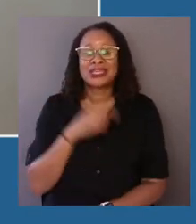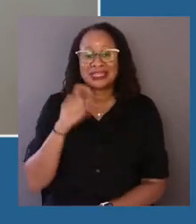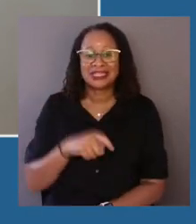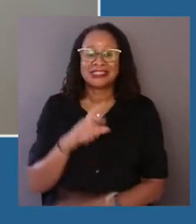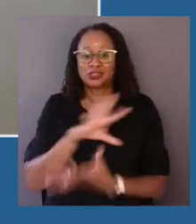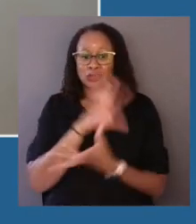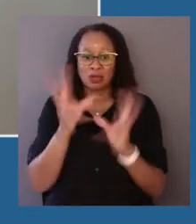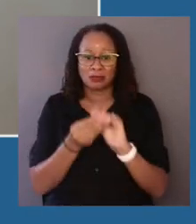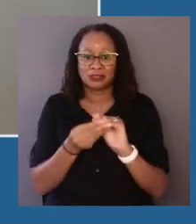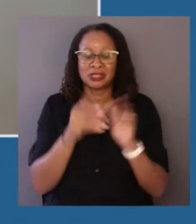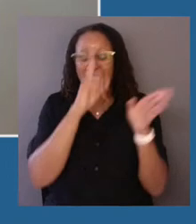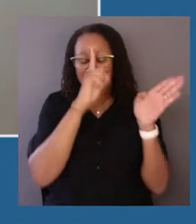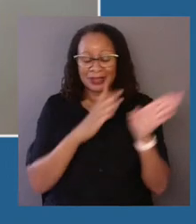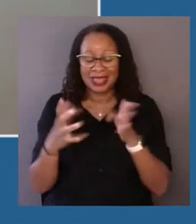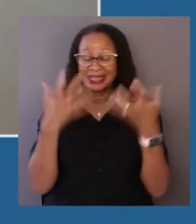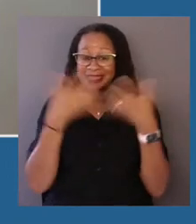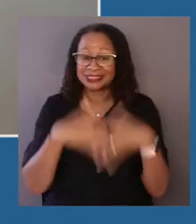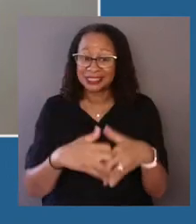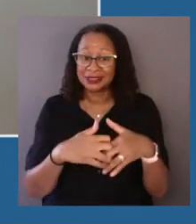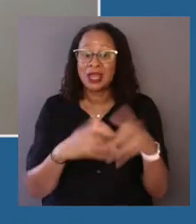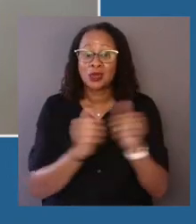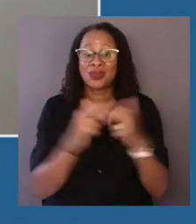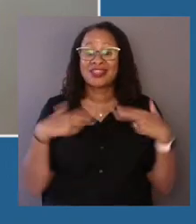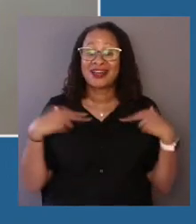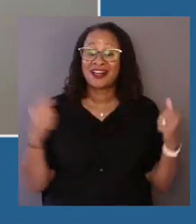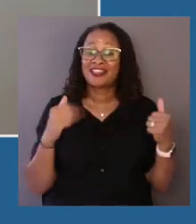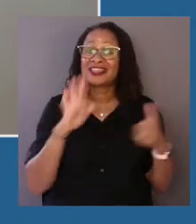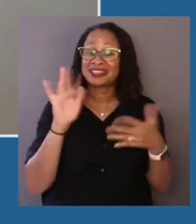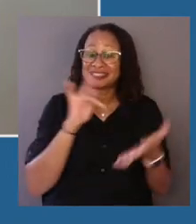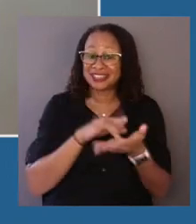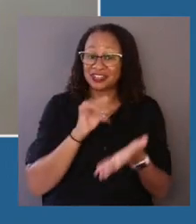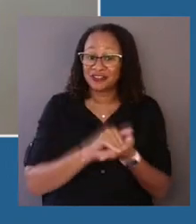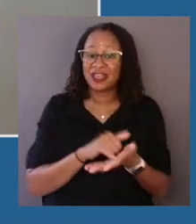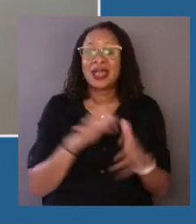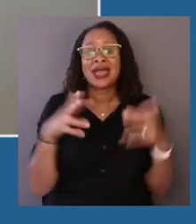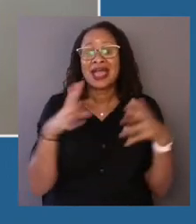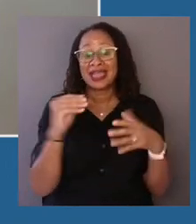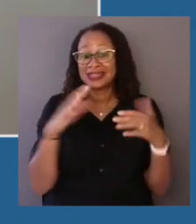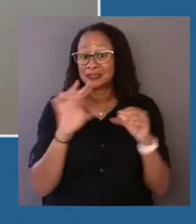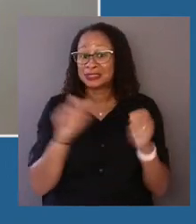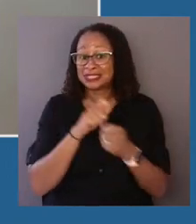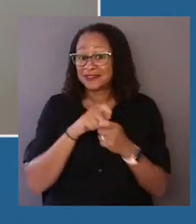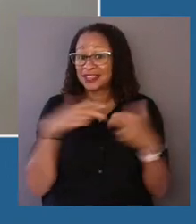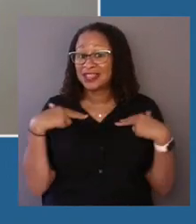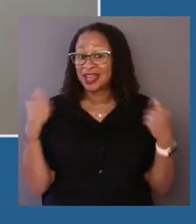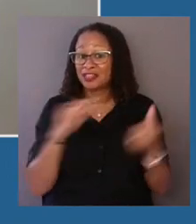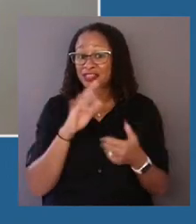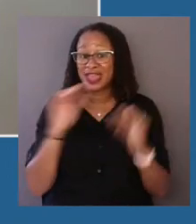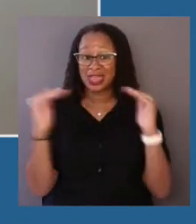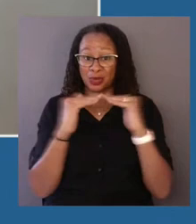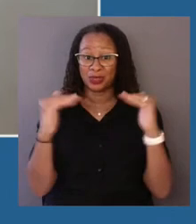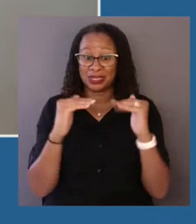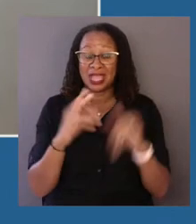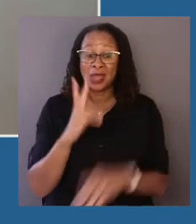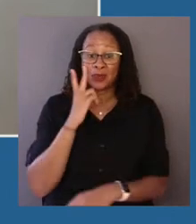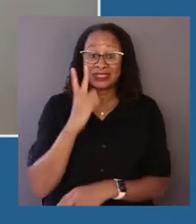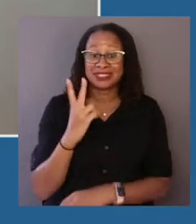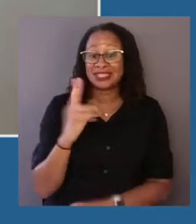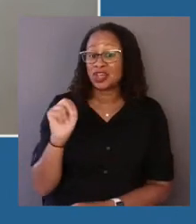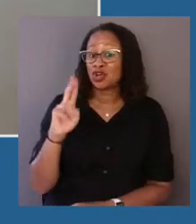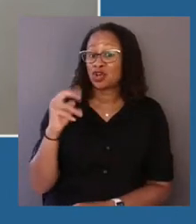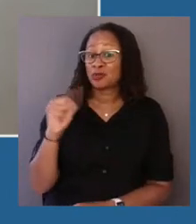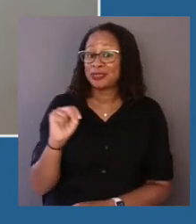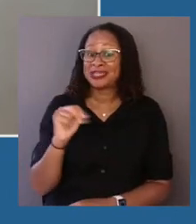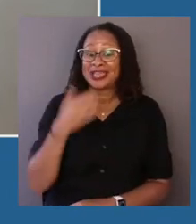plan adaptation with health at the center, and especially health equity, because we have seen that the urban heat island and where trees are,